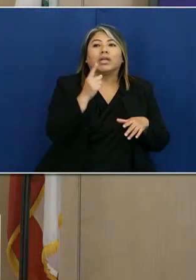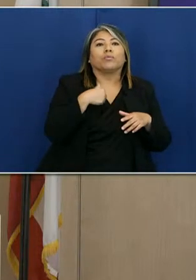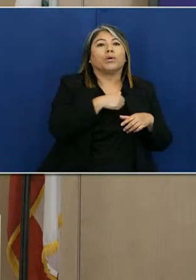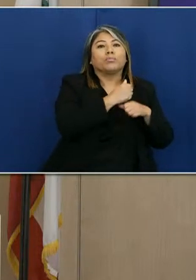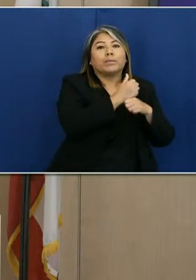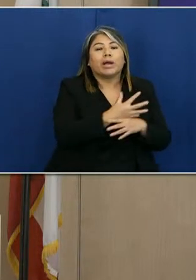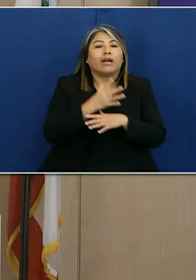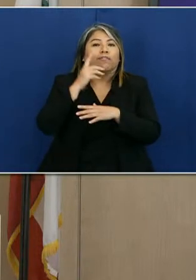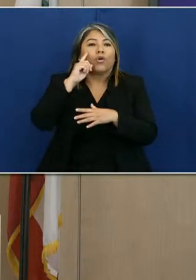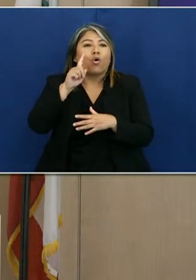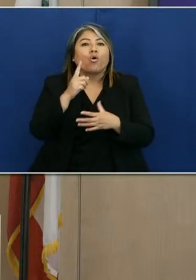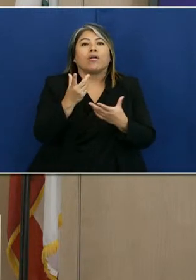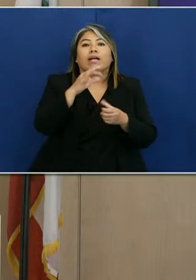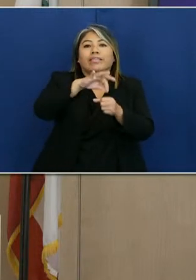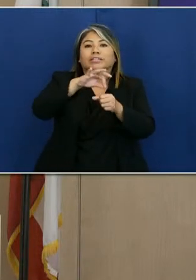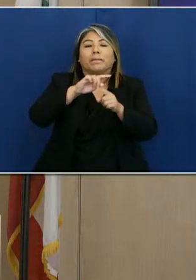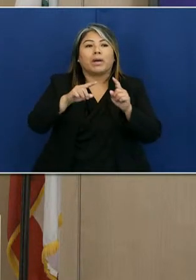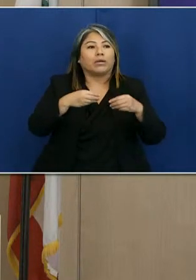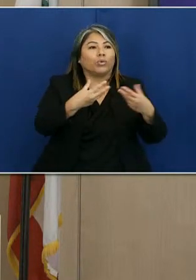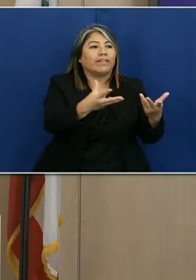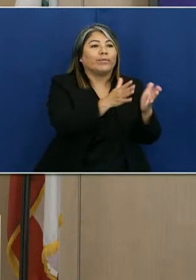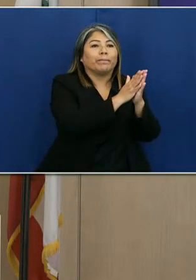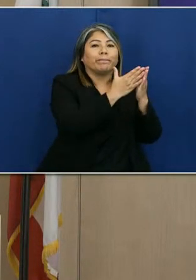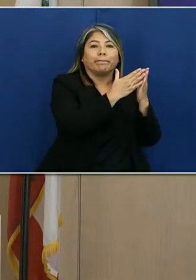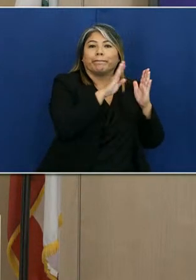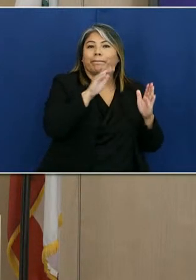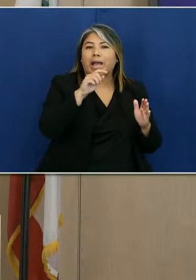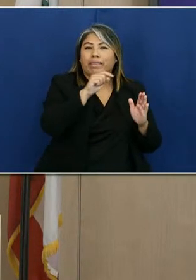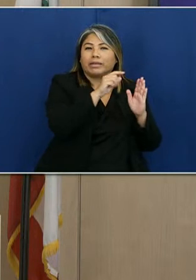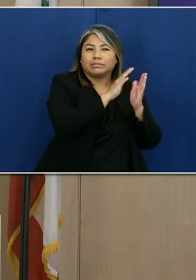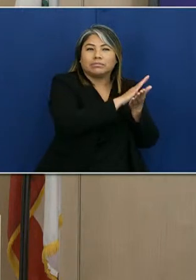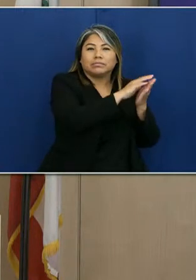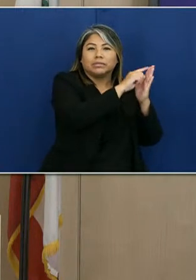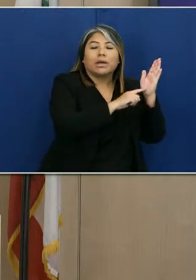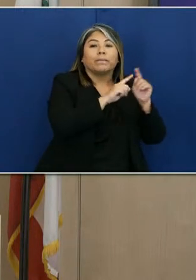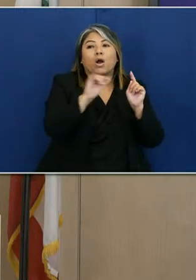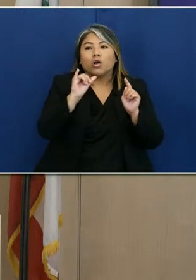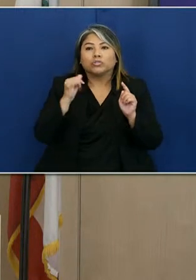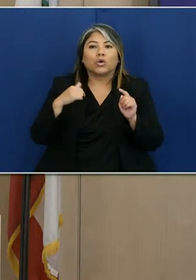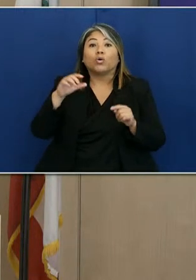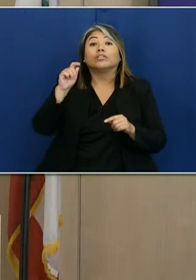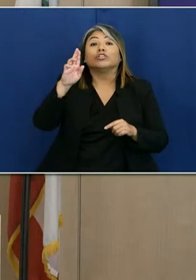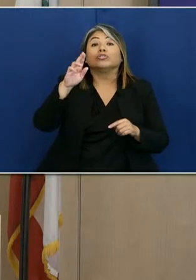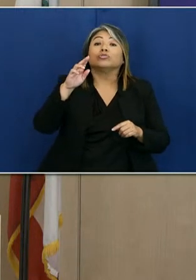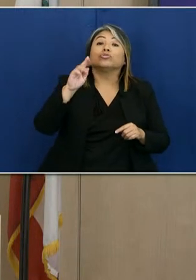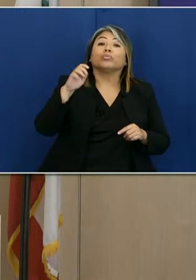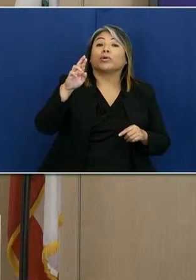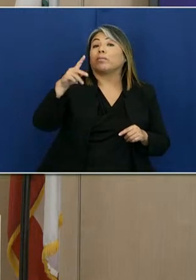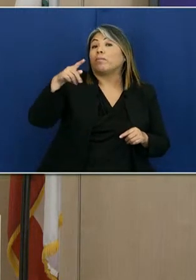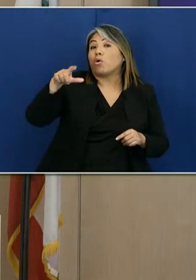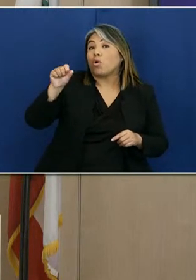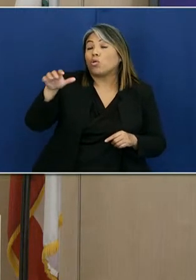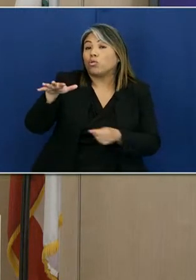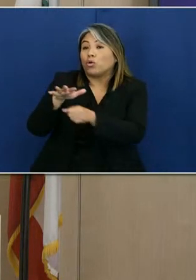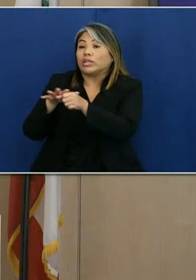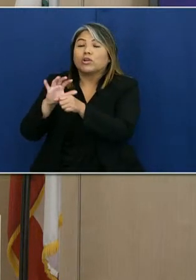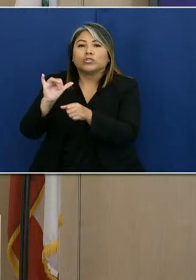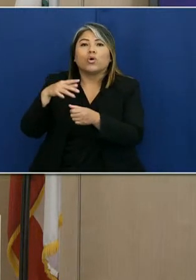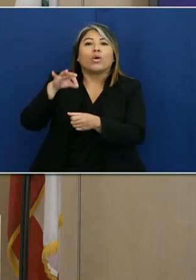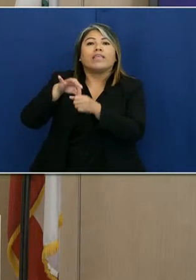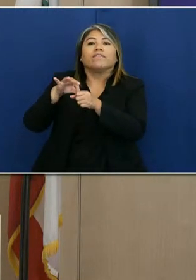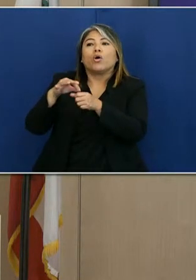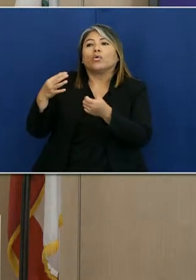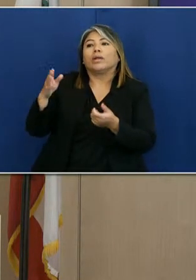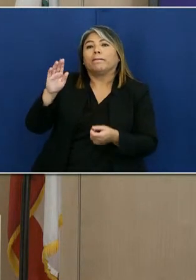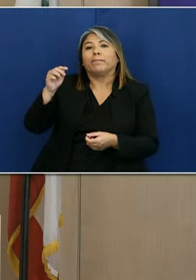election in terms of issuing ballots to voters, but we've been surveying every single one of these super polls locations, specifically the voting room area, and